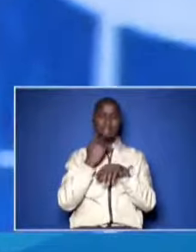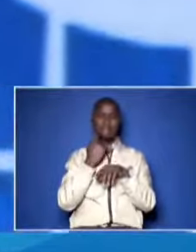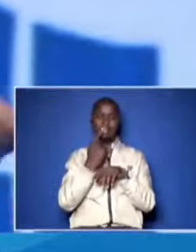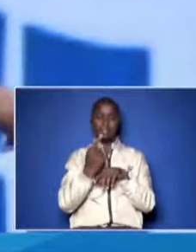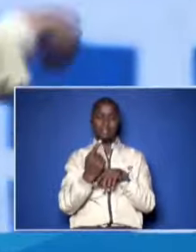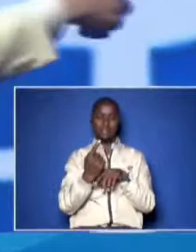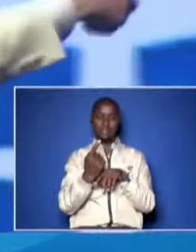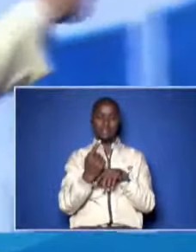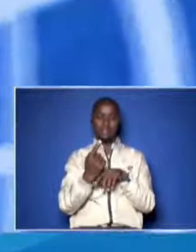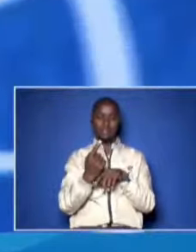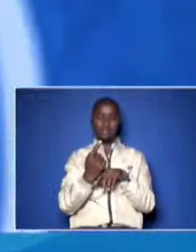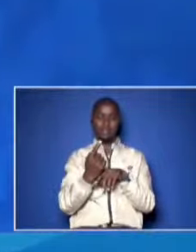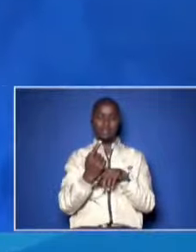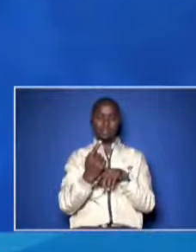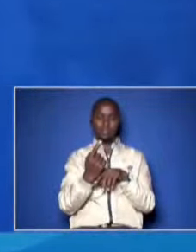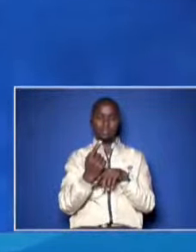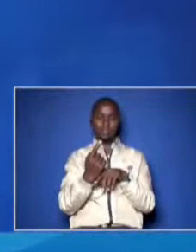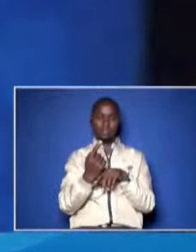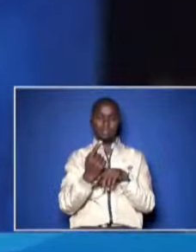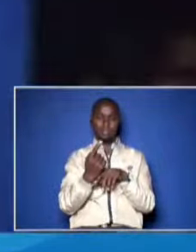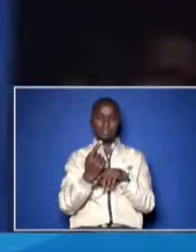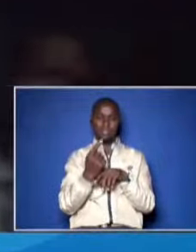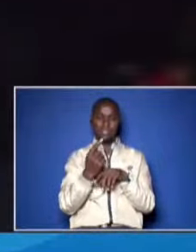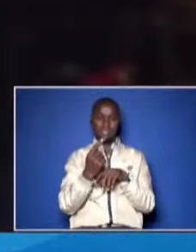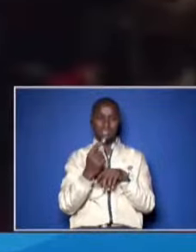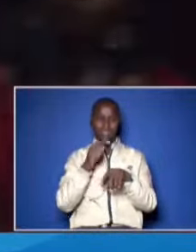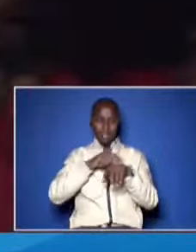born into this world to know your parents